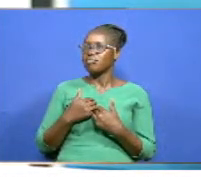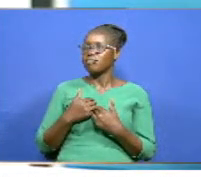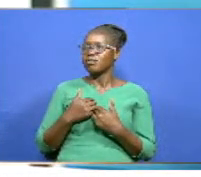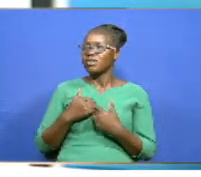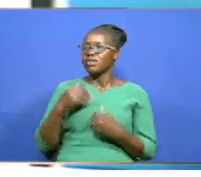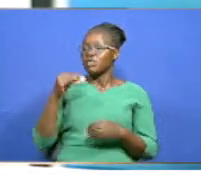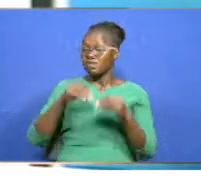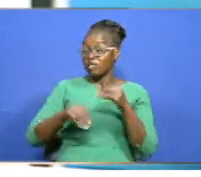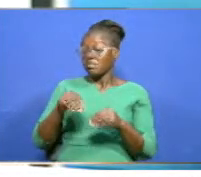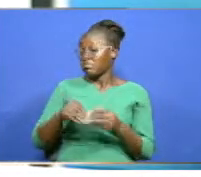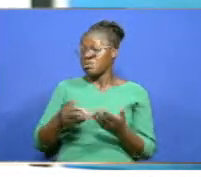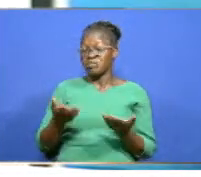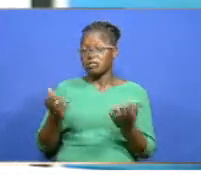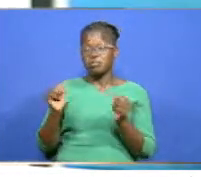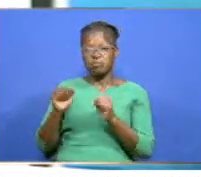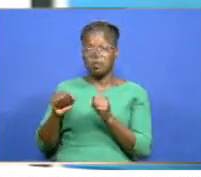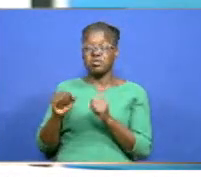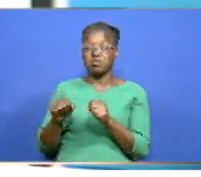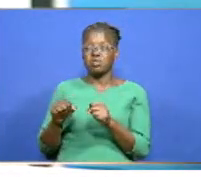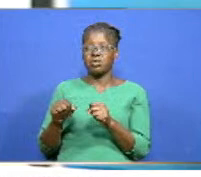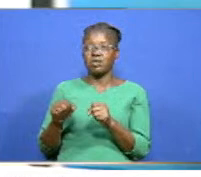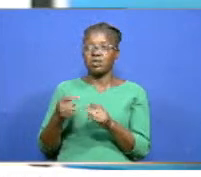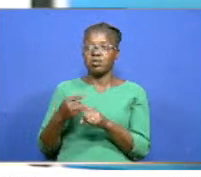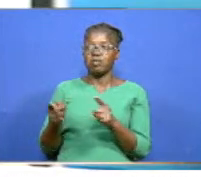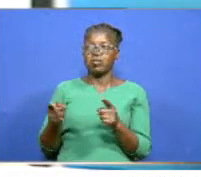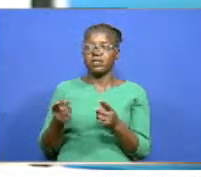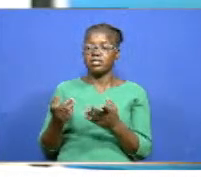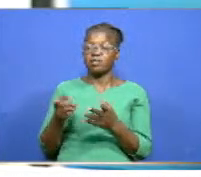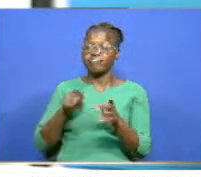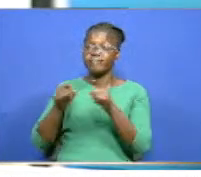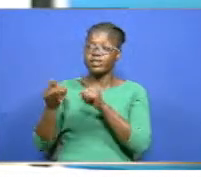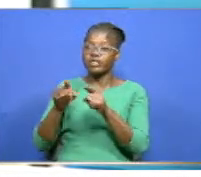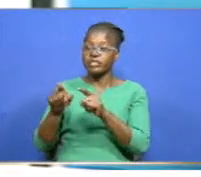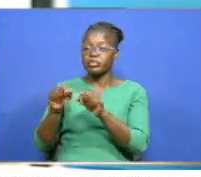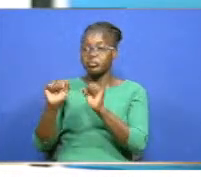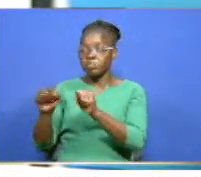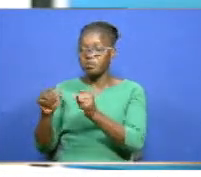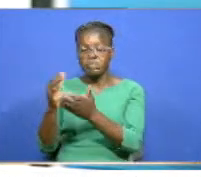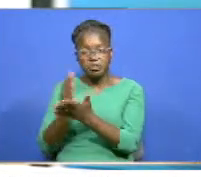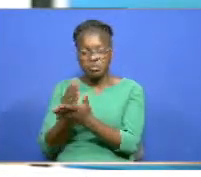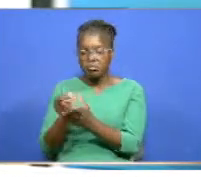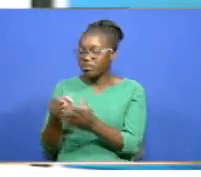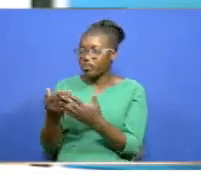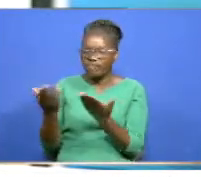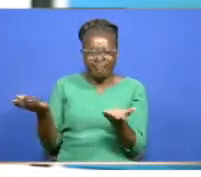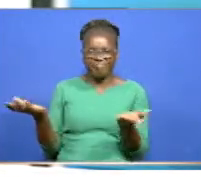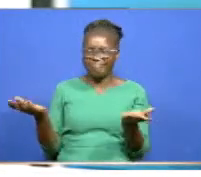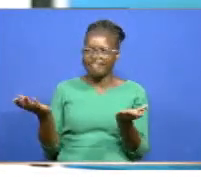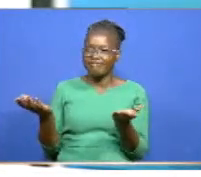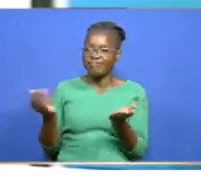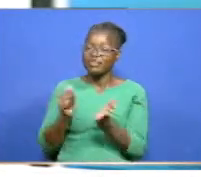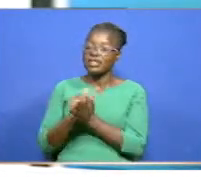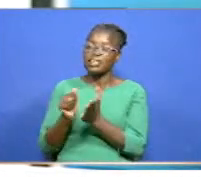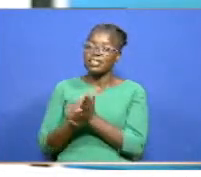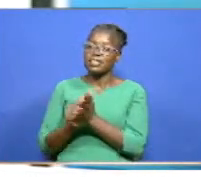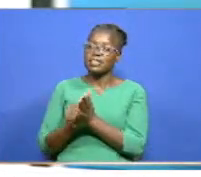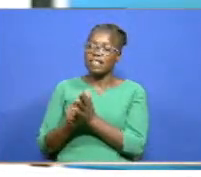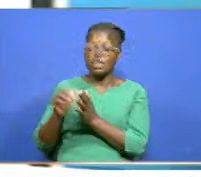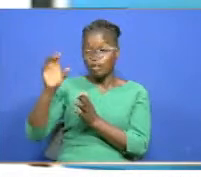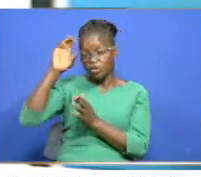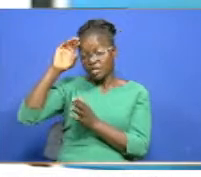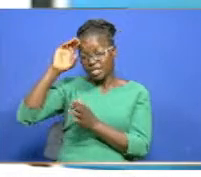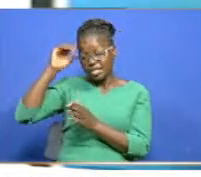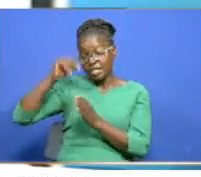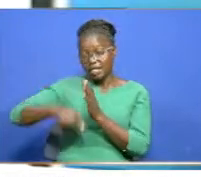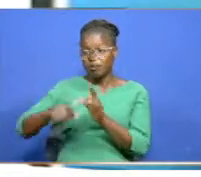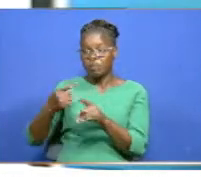votes. So that could also be a possibility, but you're not saying the allegations could be very true, and the agencies must take into account of that. But then